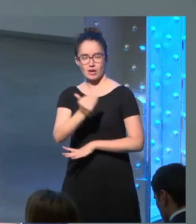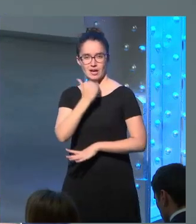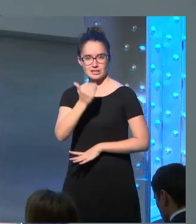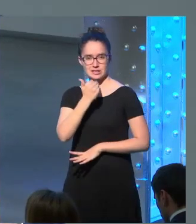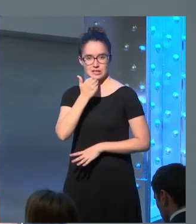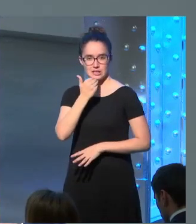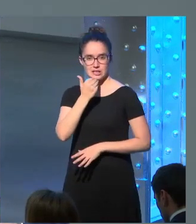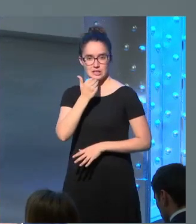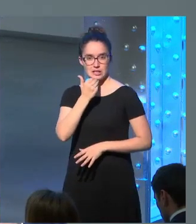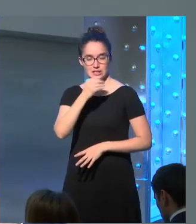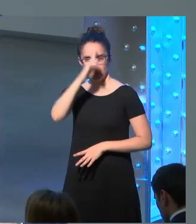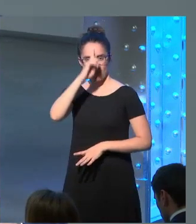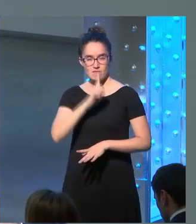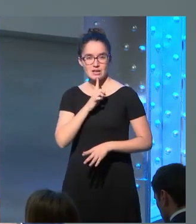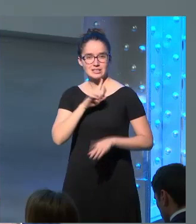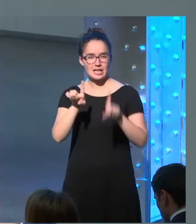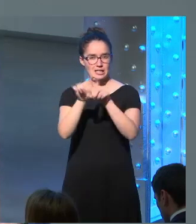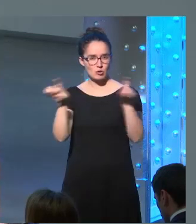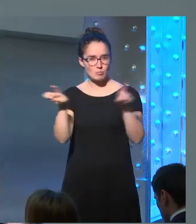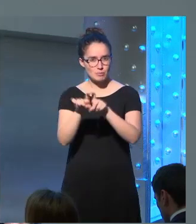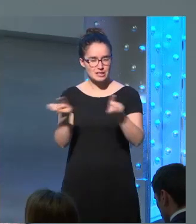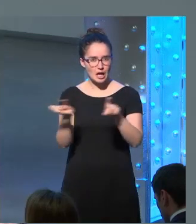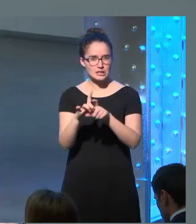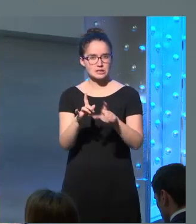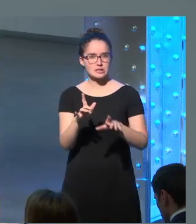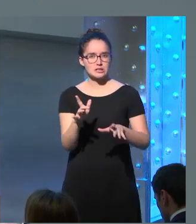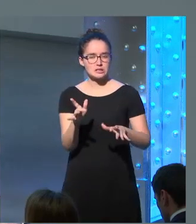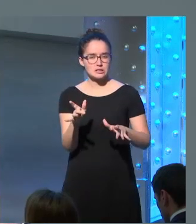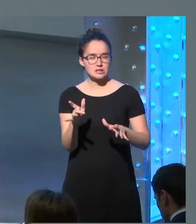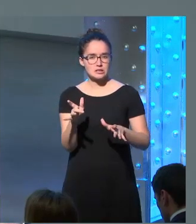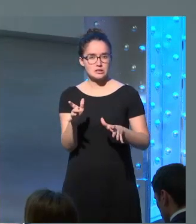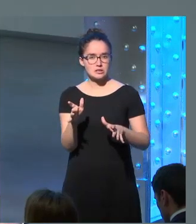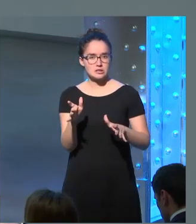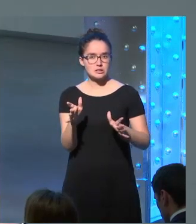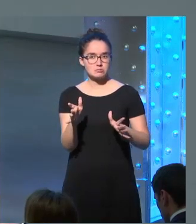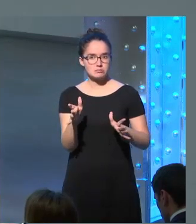30% in Spain of the offers, job offers and profiles of companies are